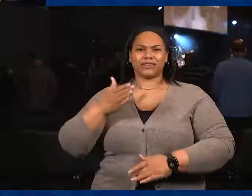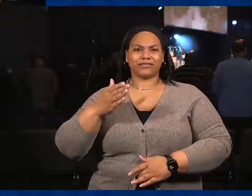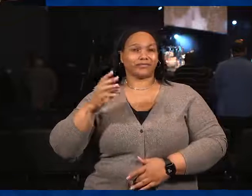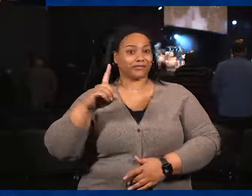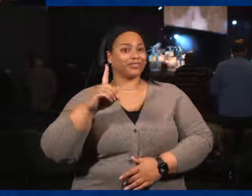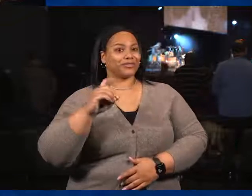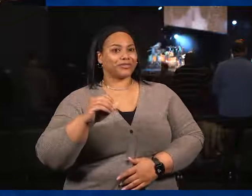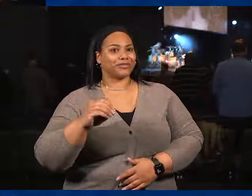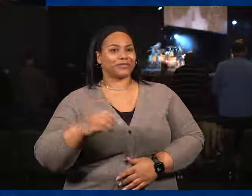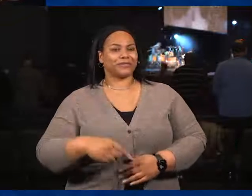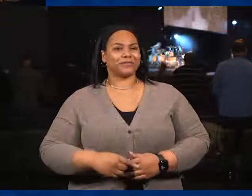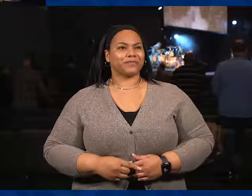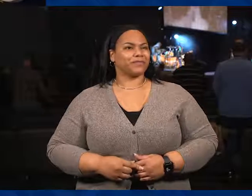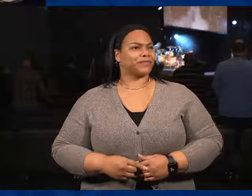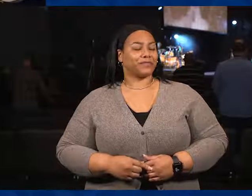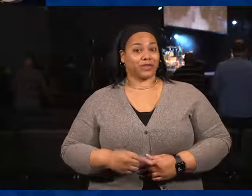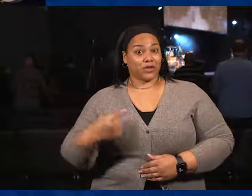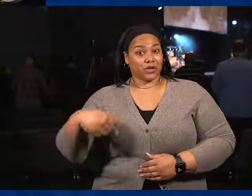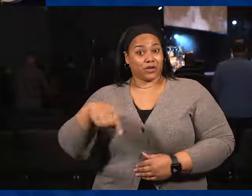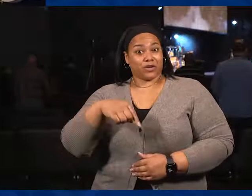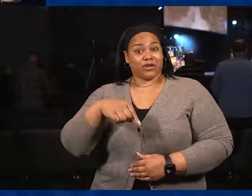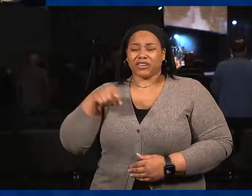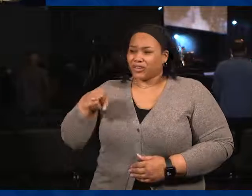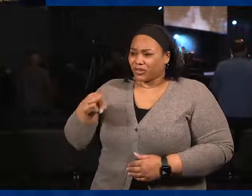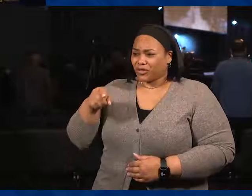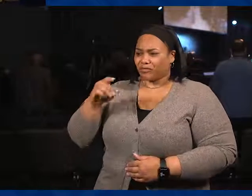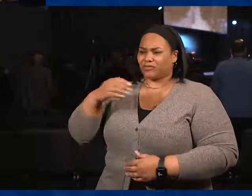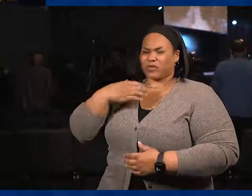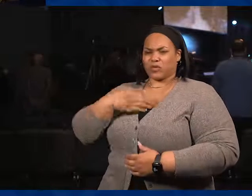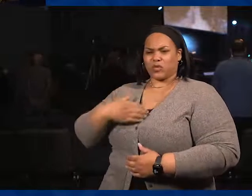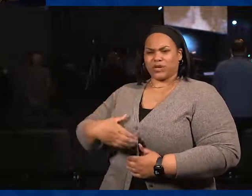Do you wish that we could see it all?